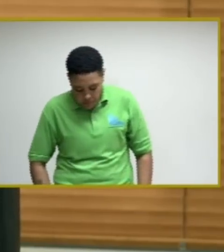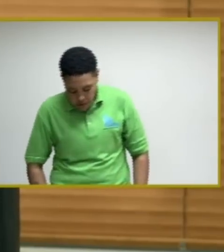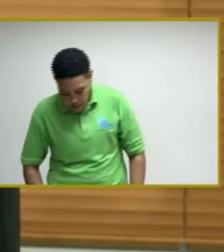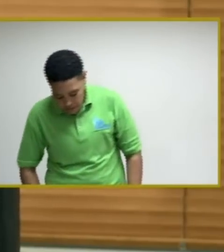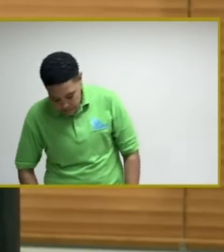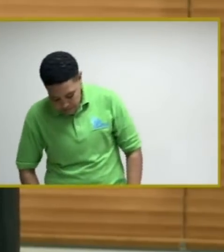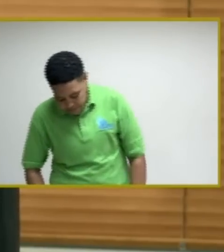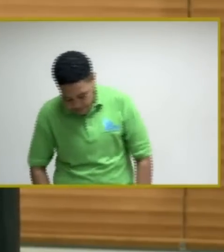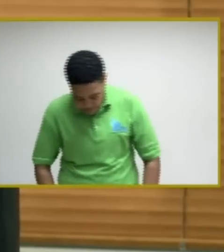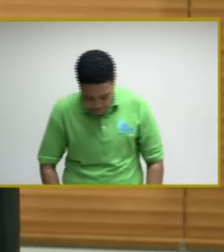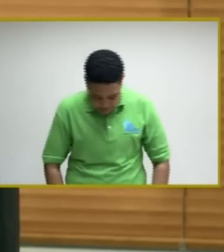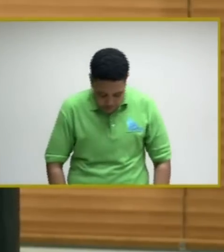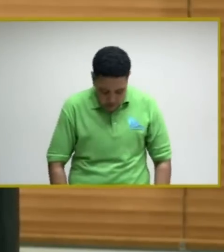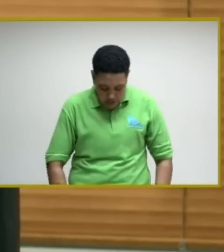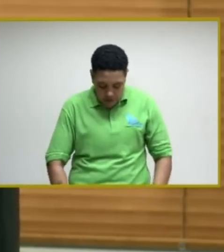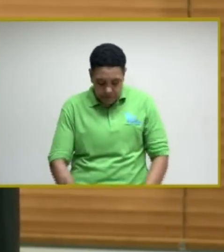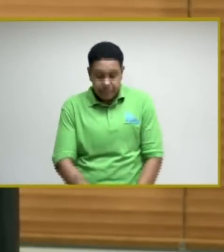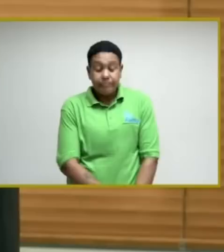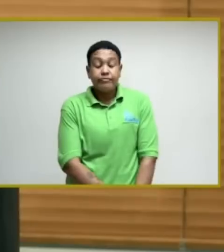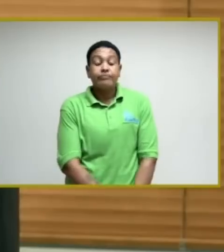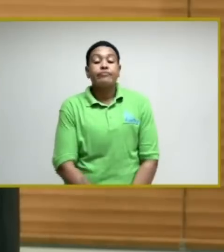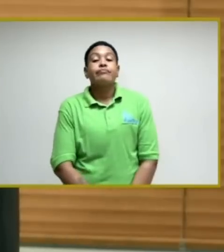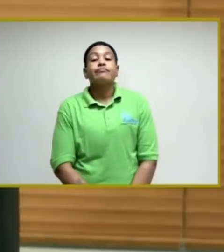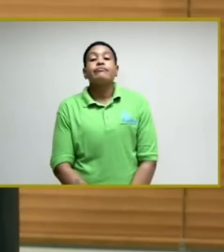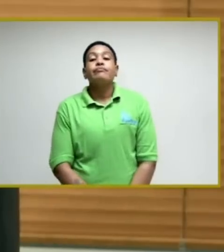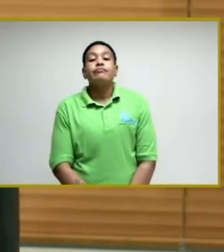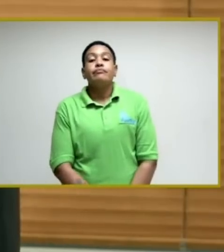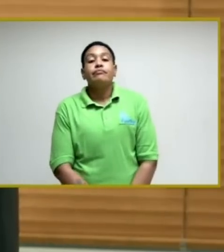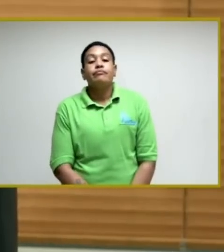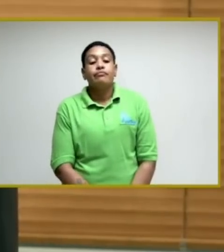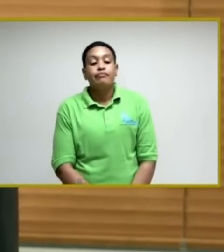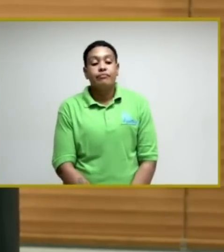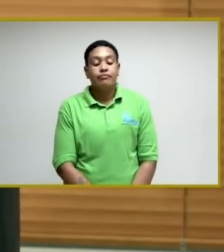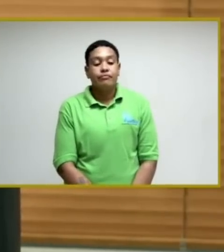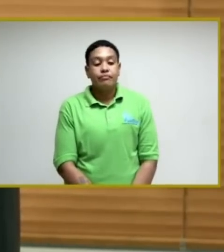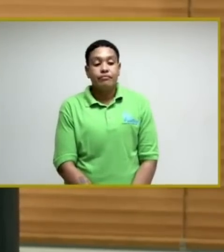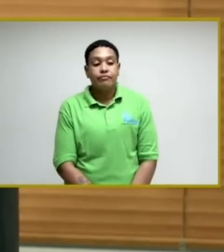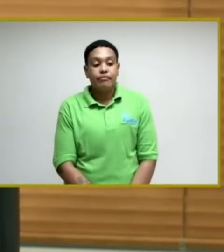balances to second dose administration.